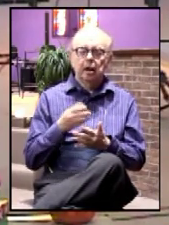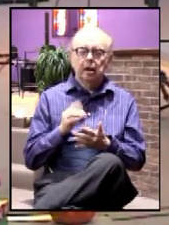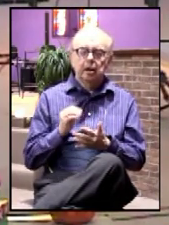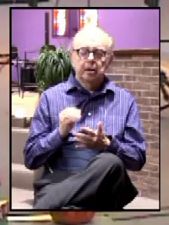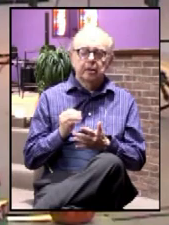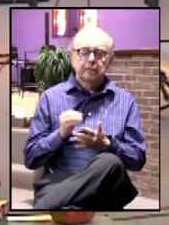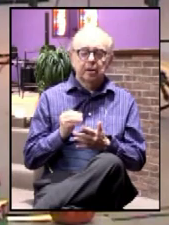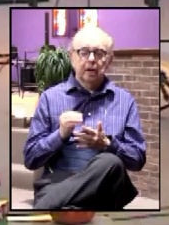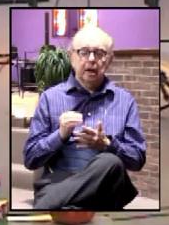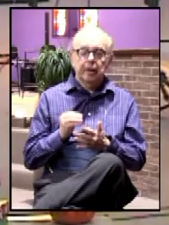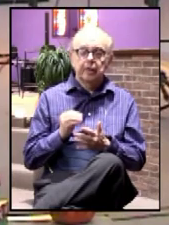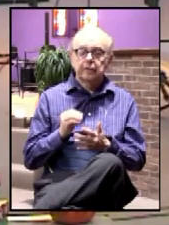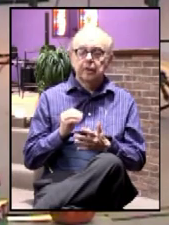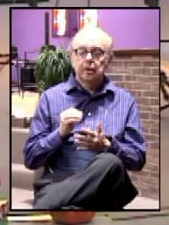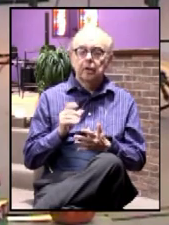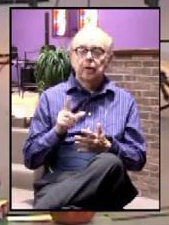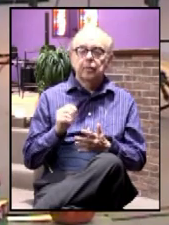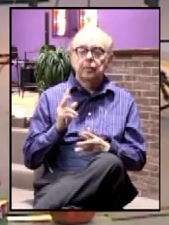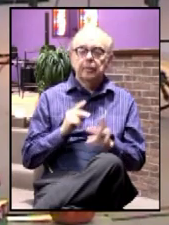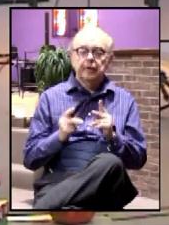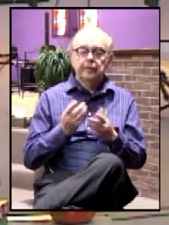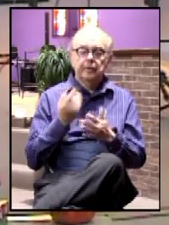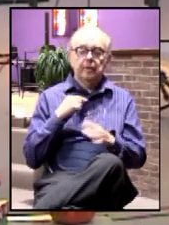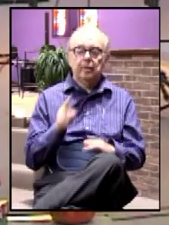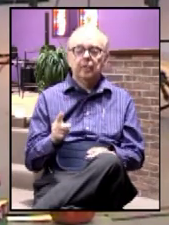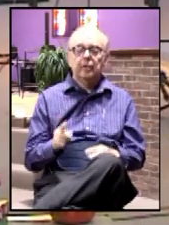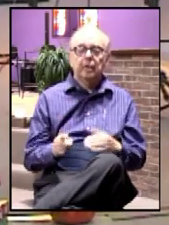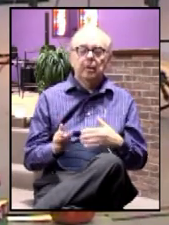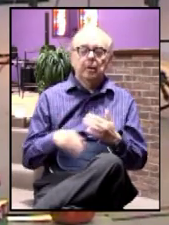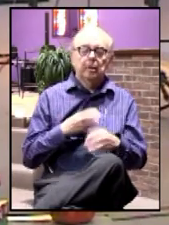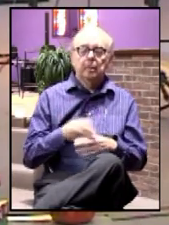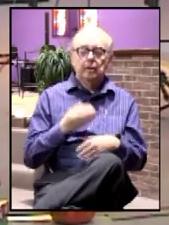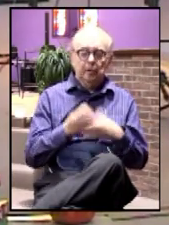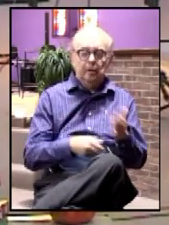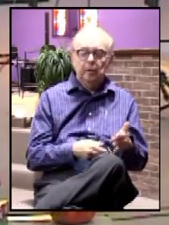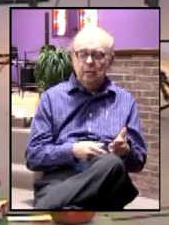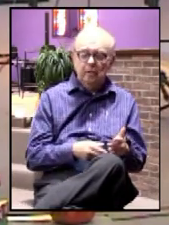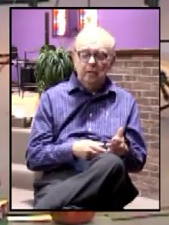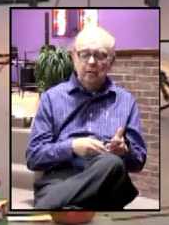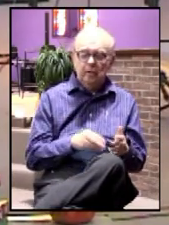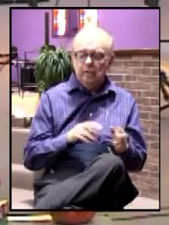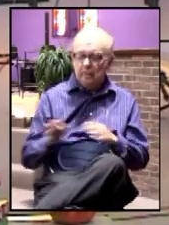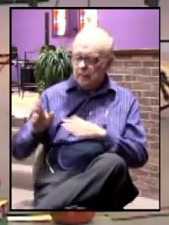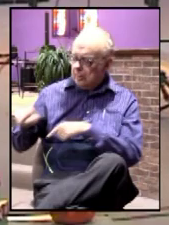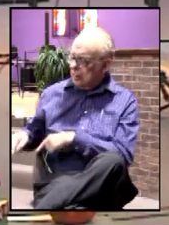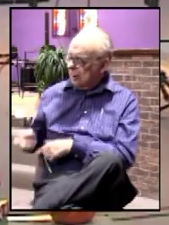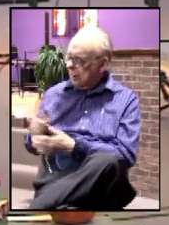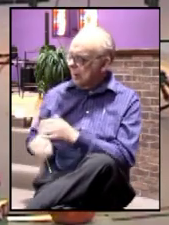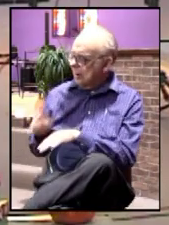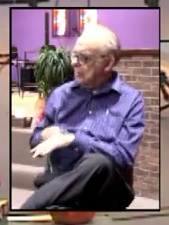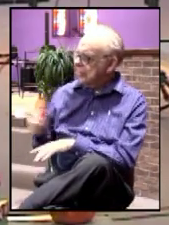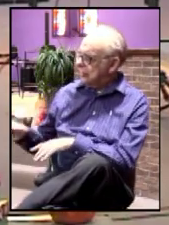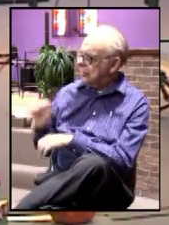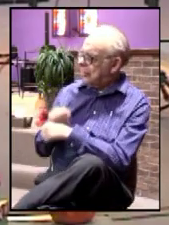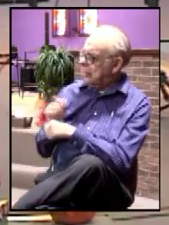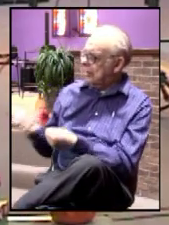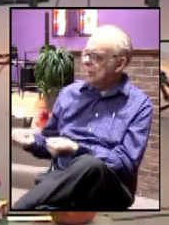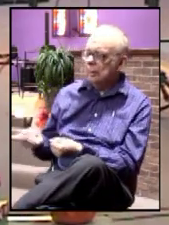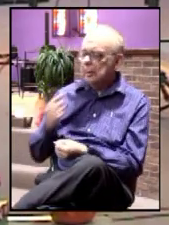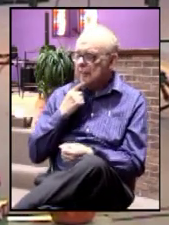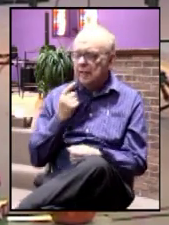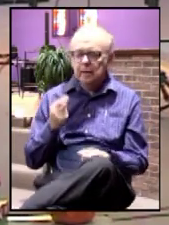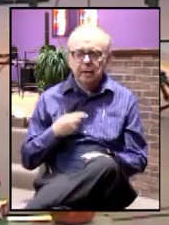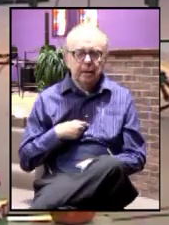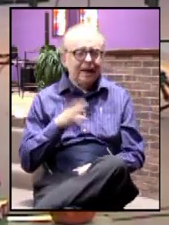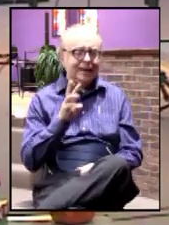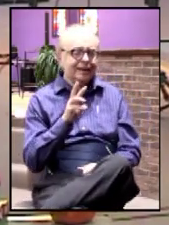already 20 people ahead of you. And they call the next person and you look over to the person beside you and said, what time was your appointment? And